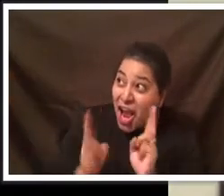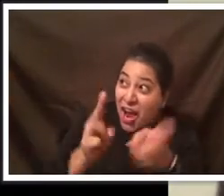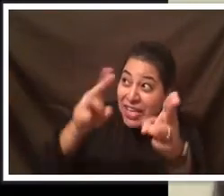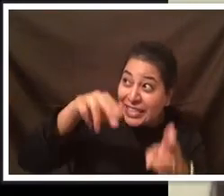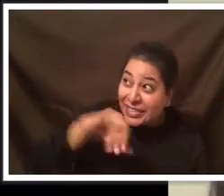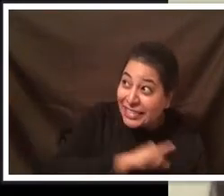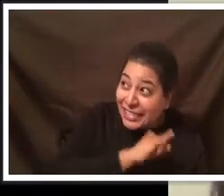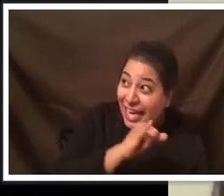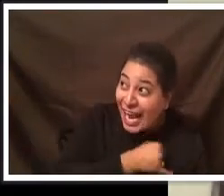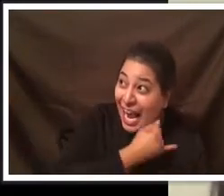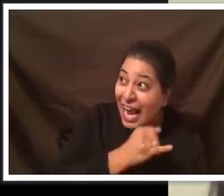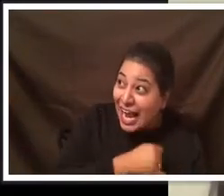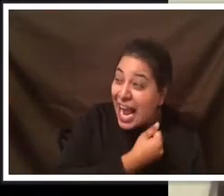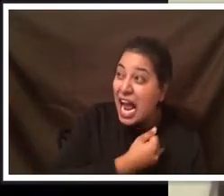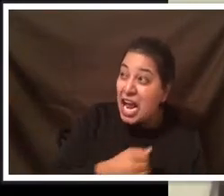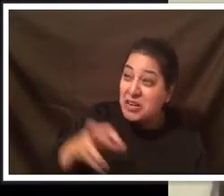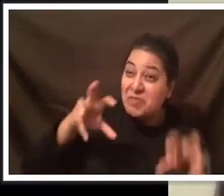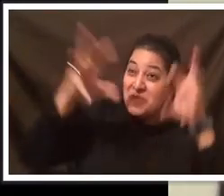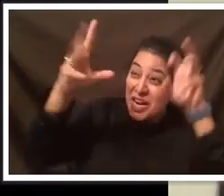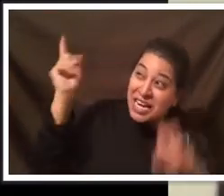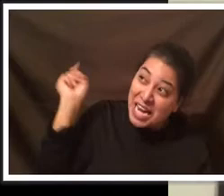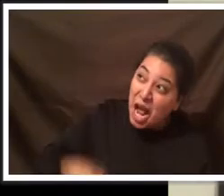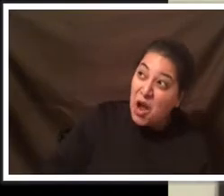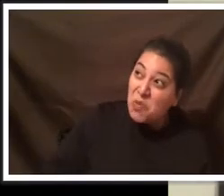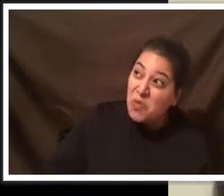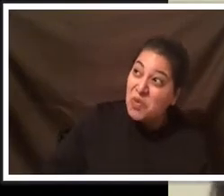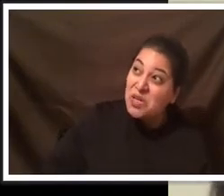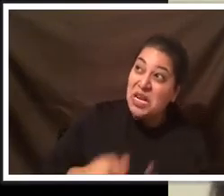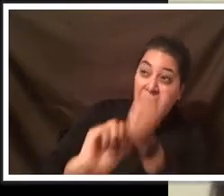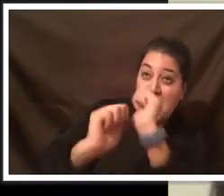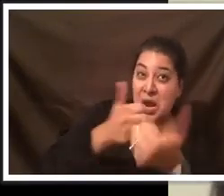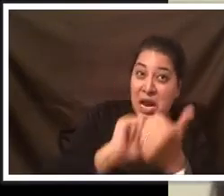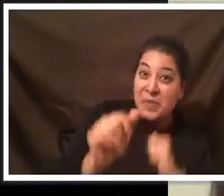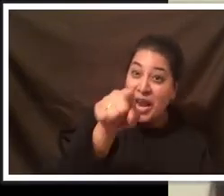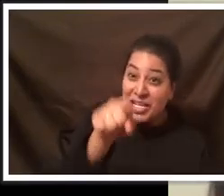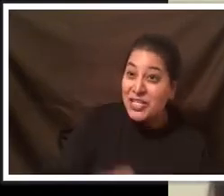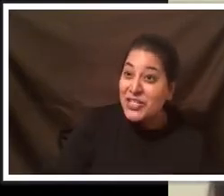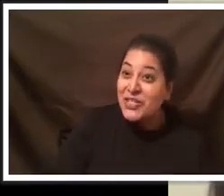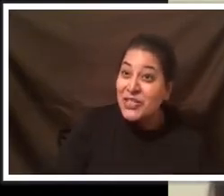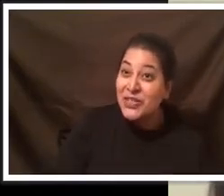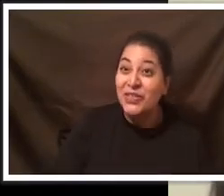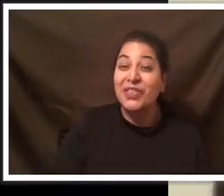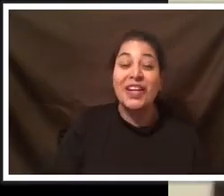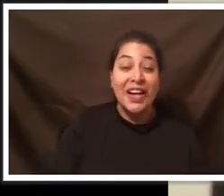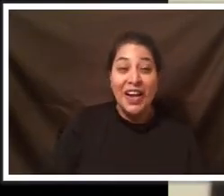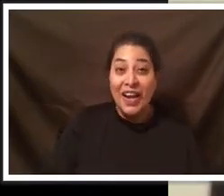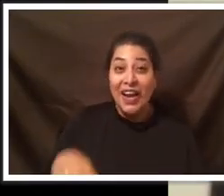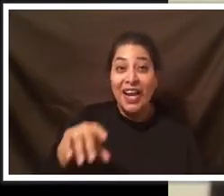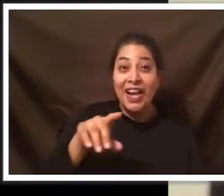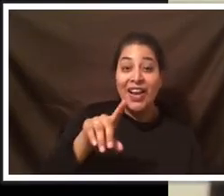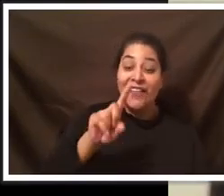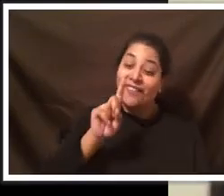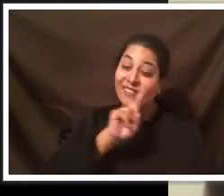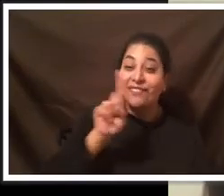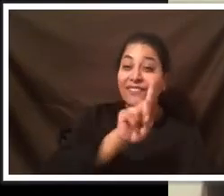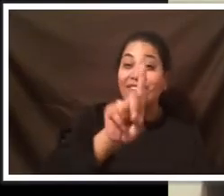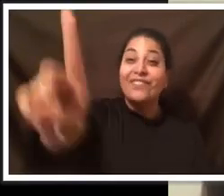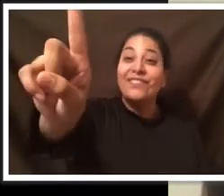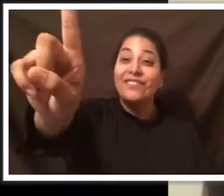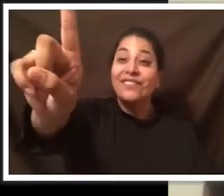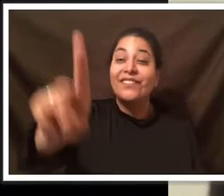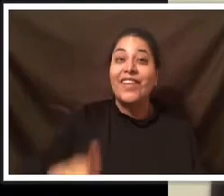No thanks, said Jack. Annie raced alone into the woods. Jack looked at the